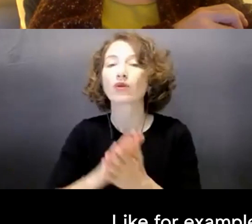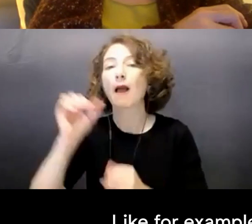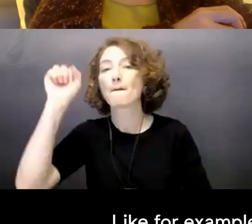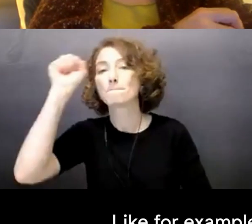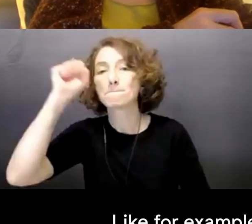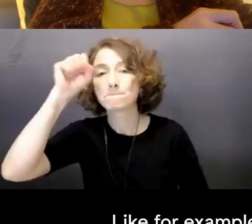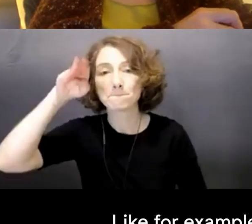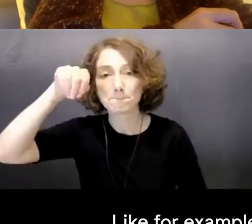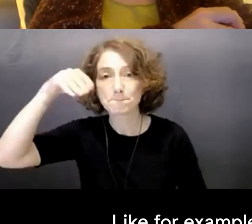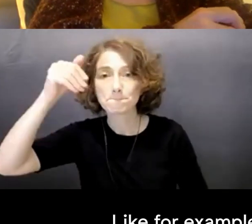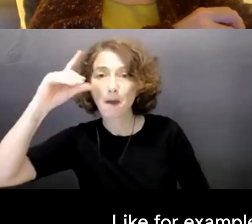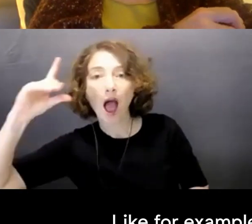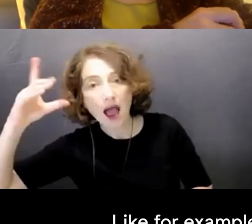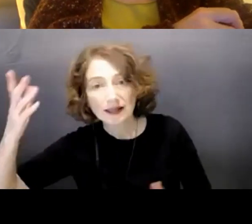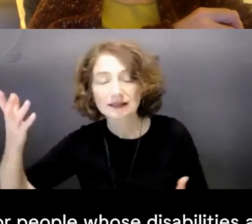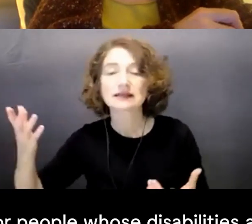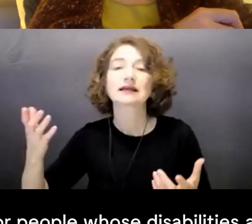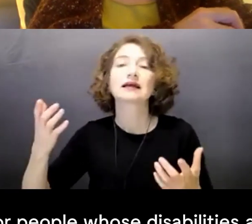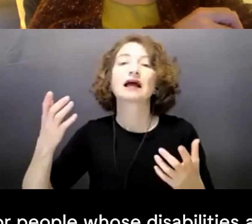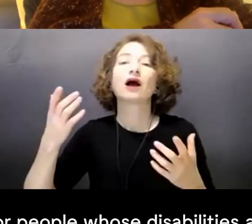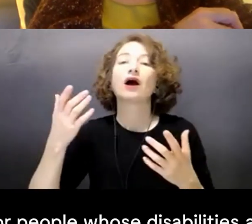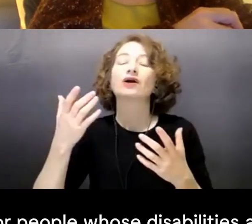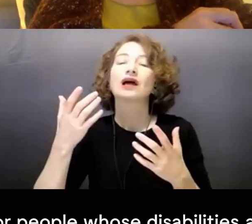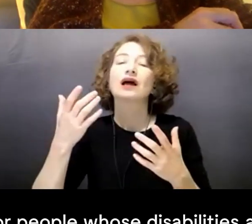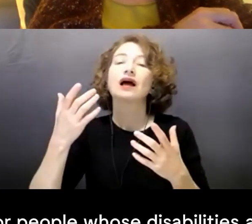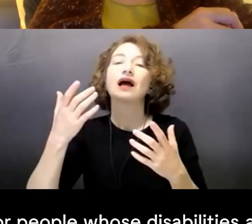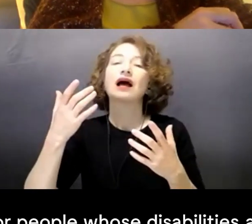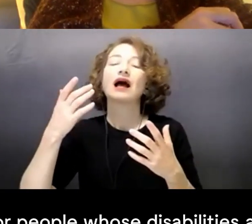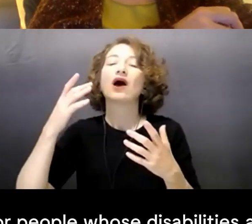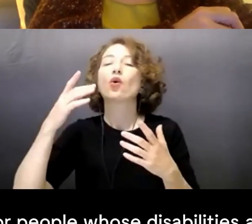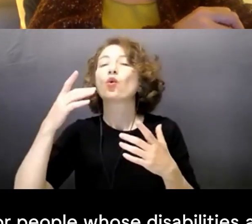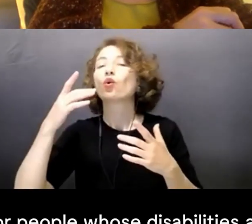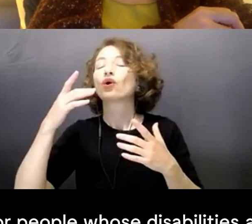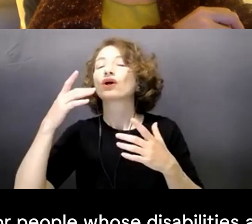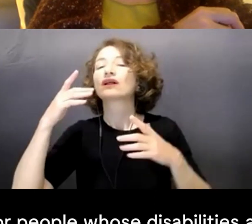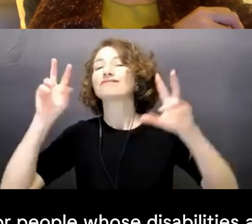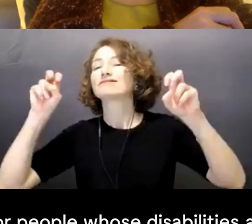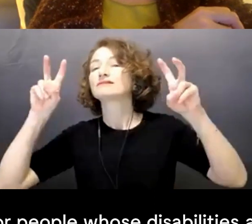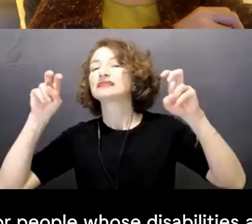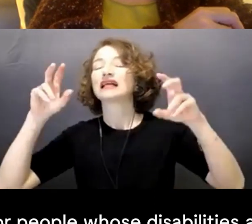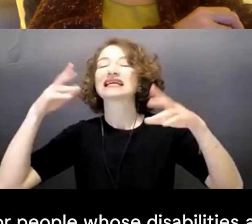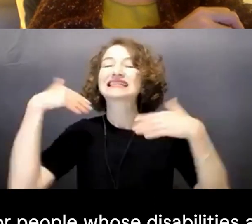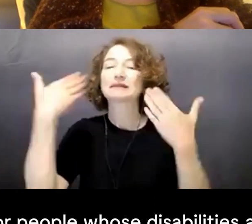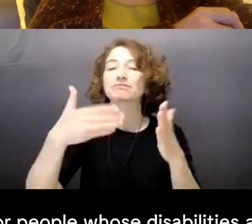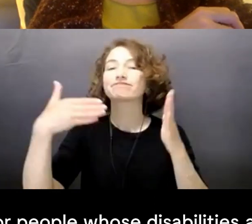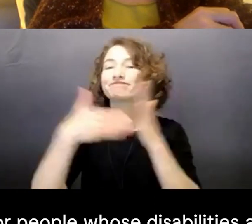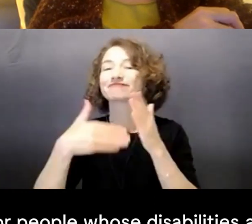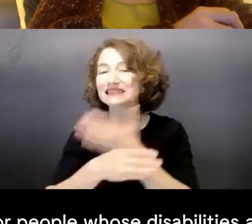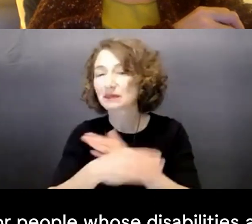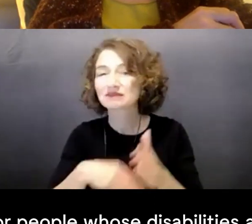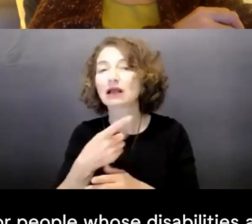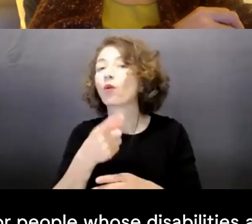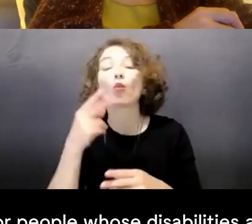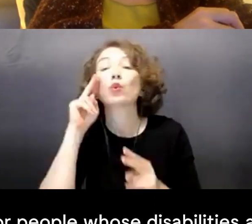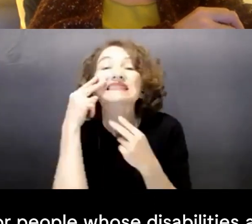maybe also to say, yeah, for people whose disabilities aren't visible in the first